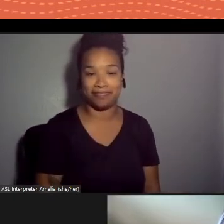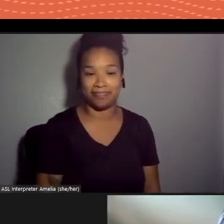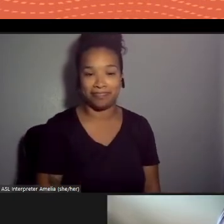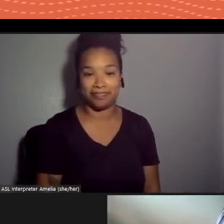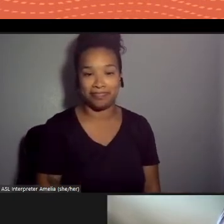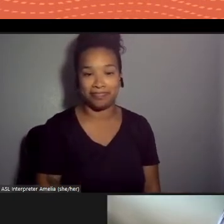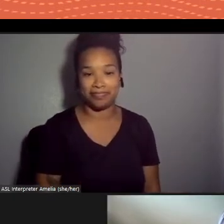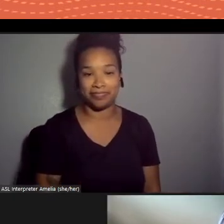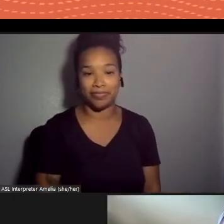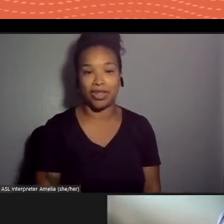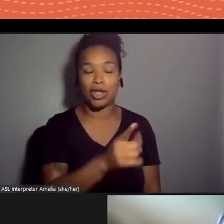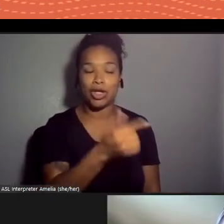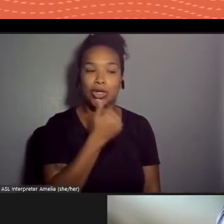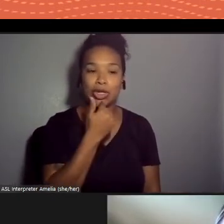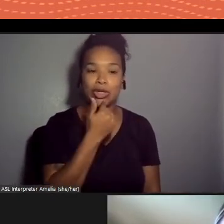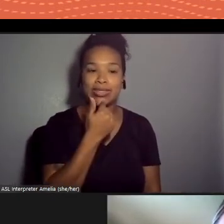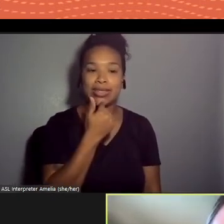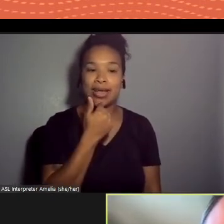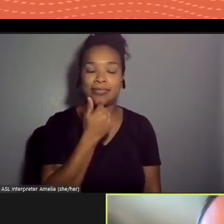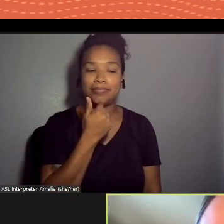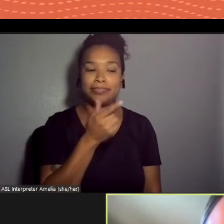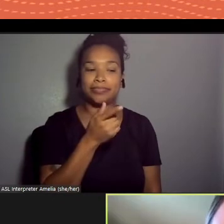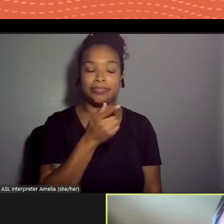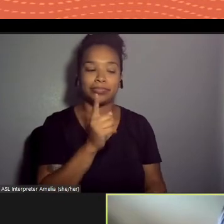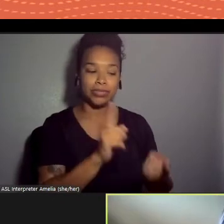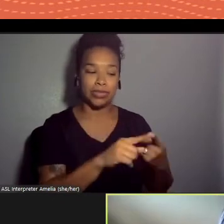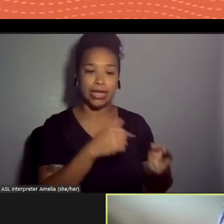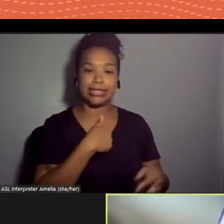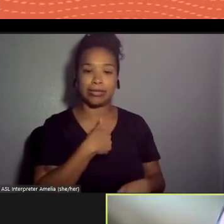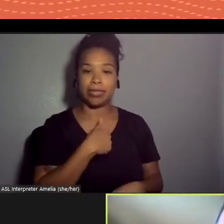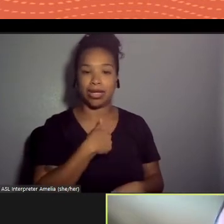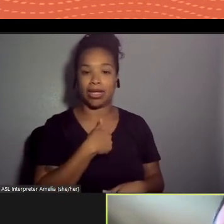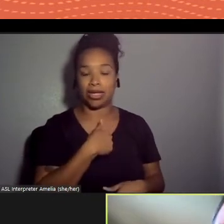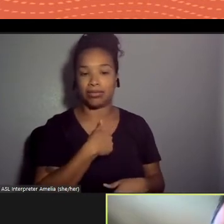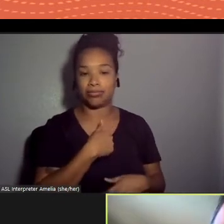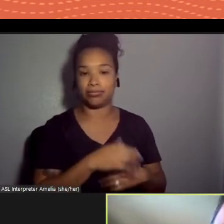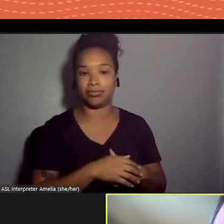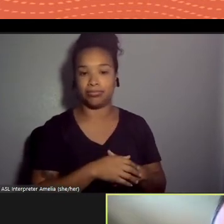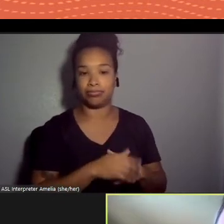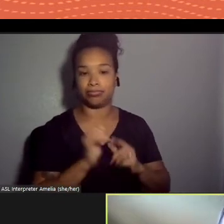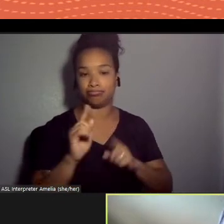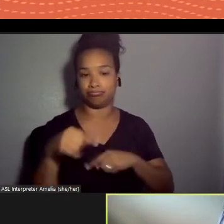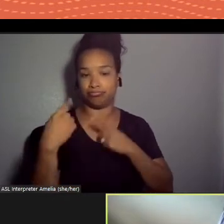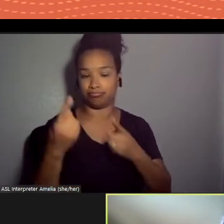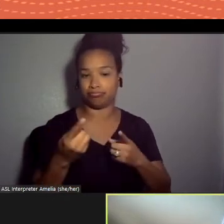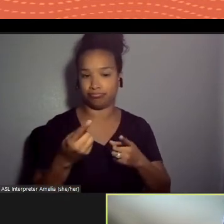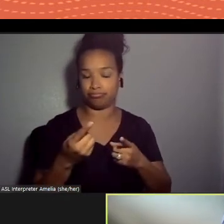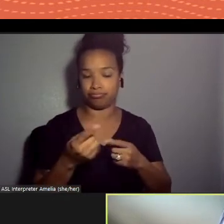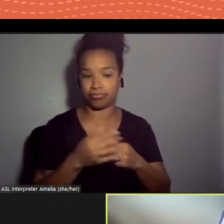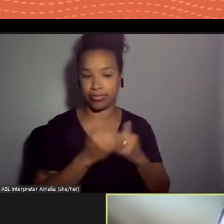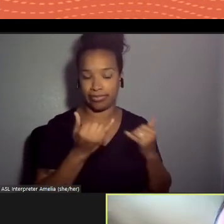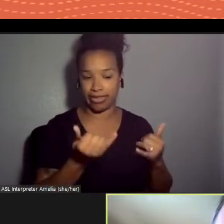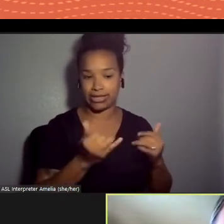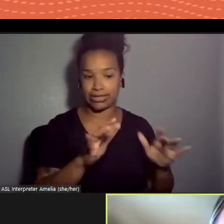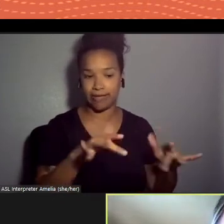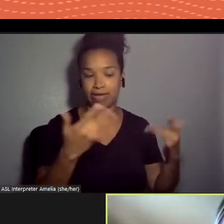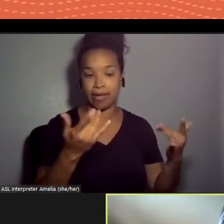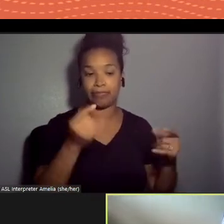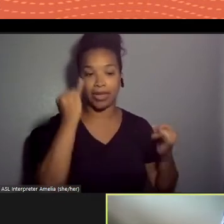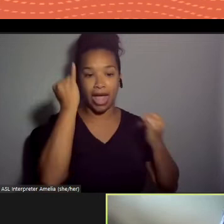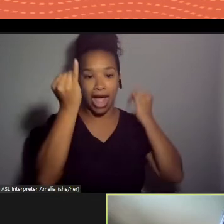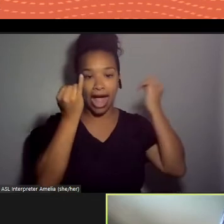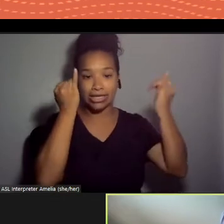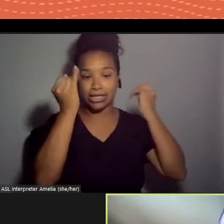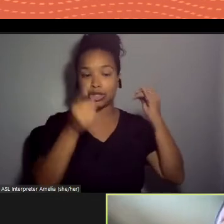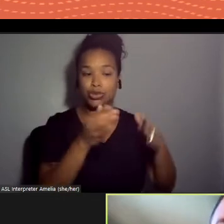You mentioned to me in correspondence leading up to this event that this idea that you just